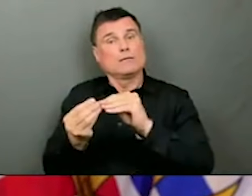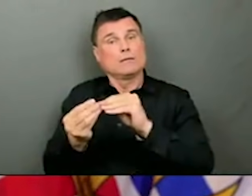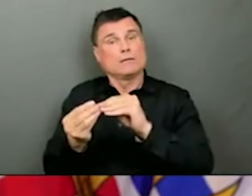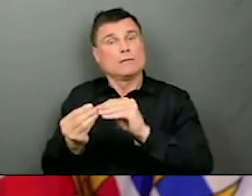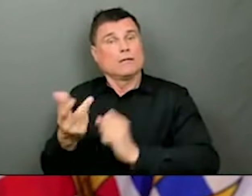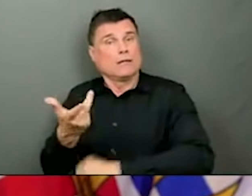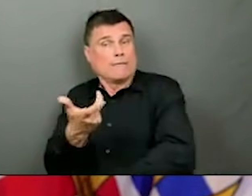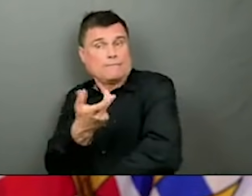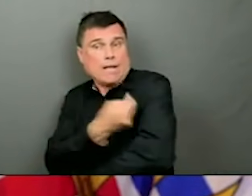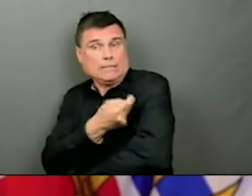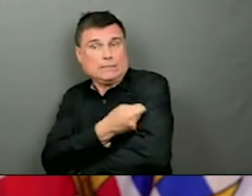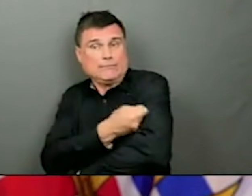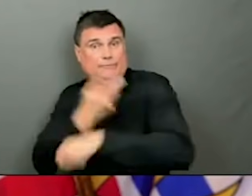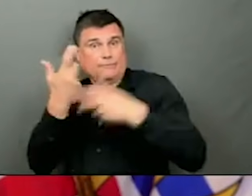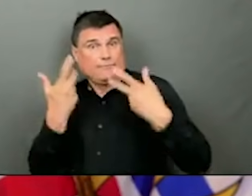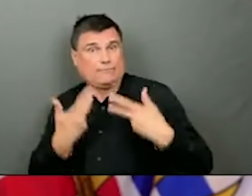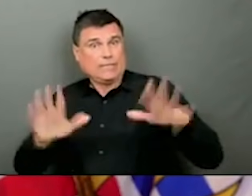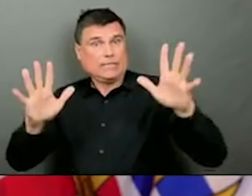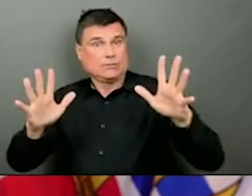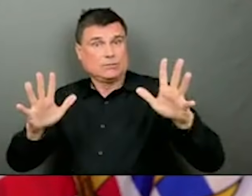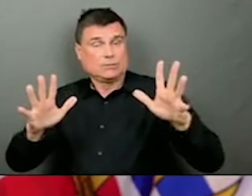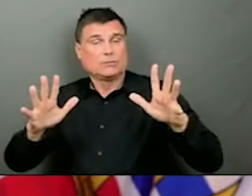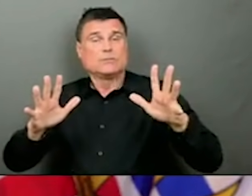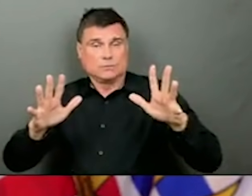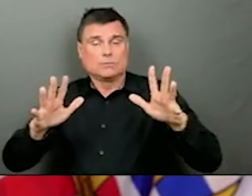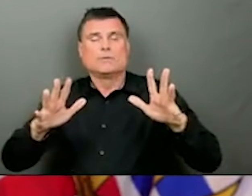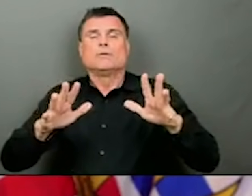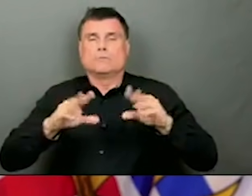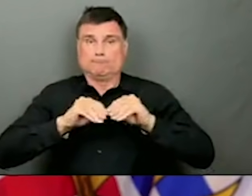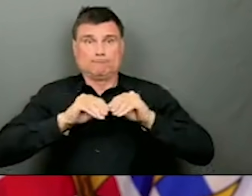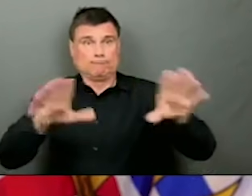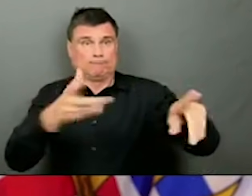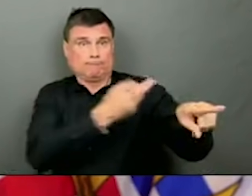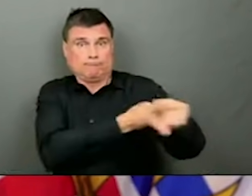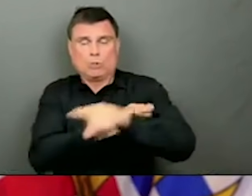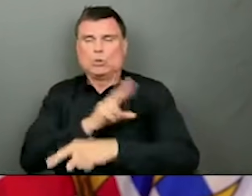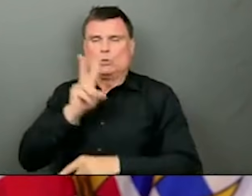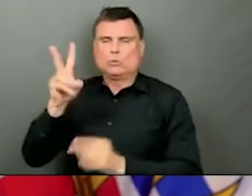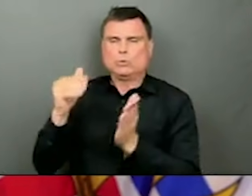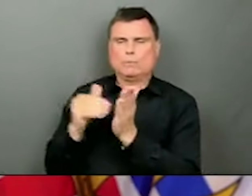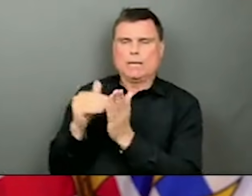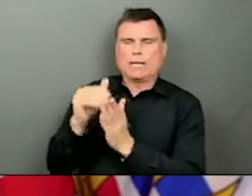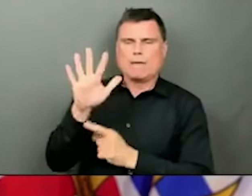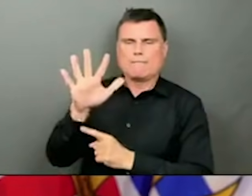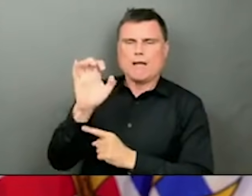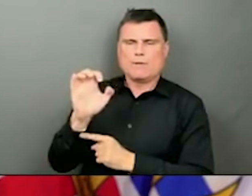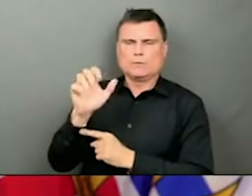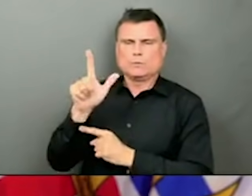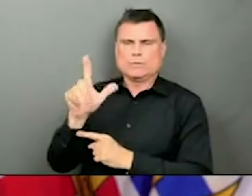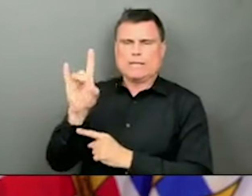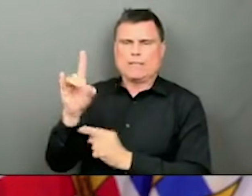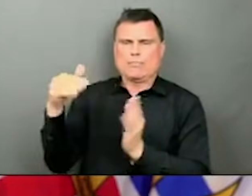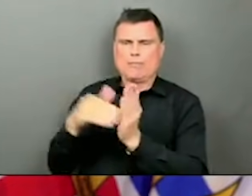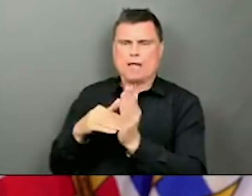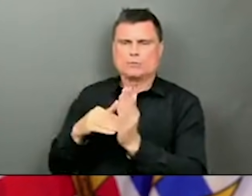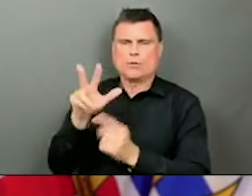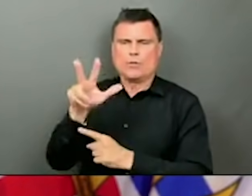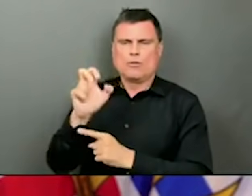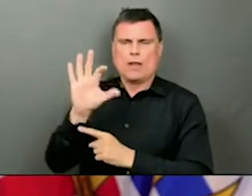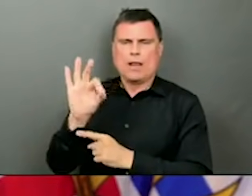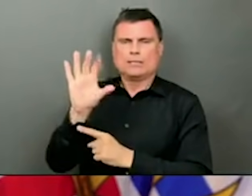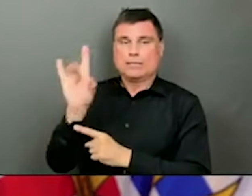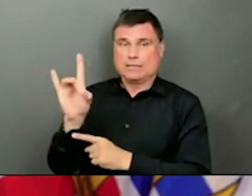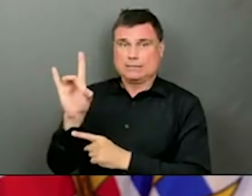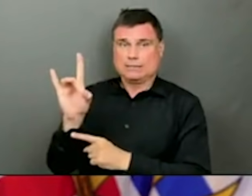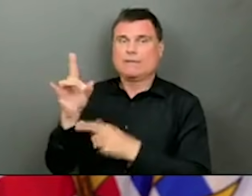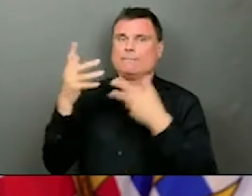28,398 doses as of yesterday of all 3 COVID-19 vaccines. And this means over